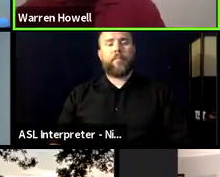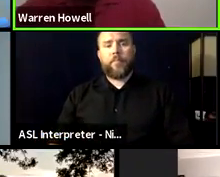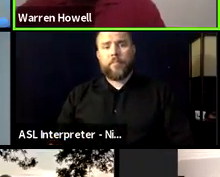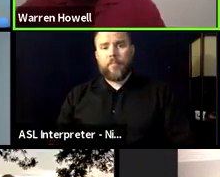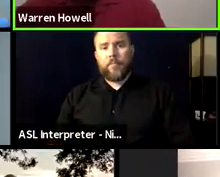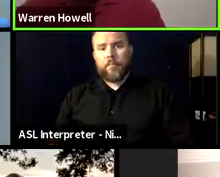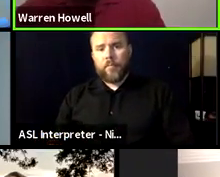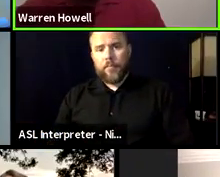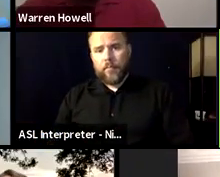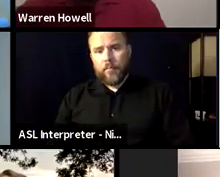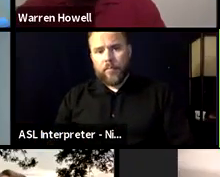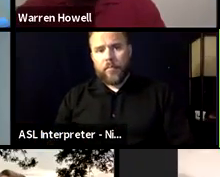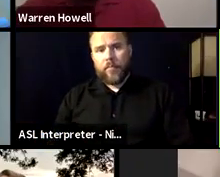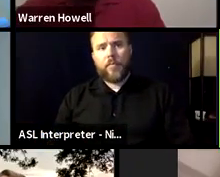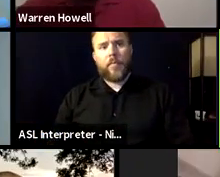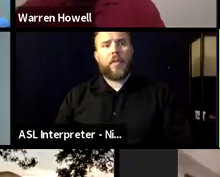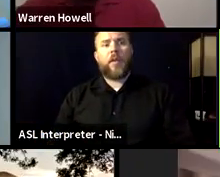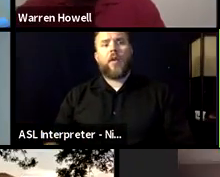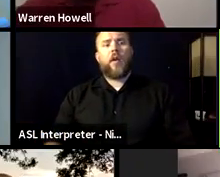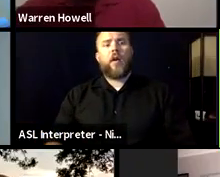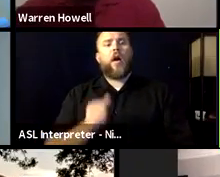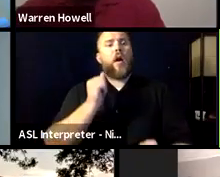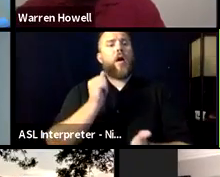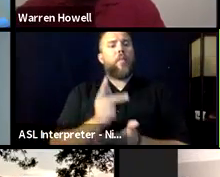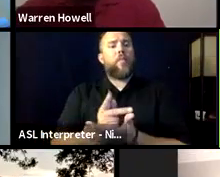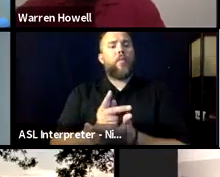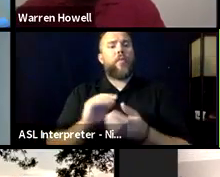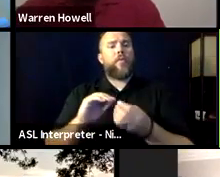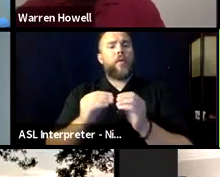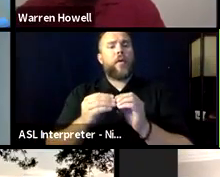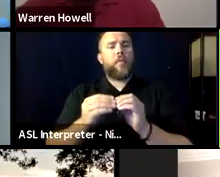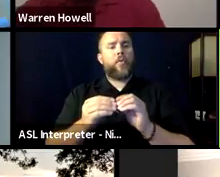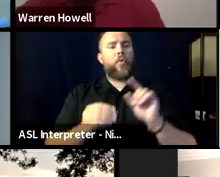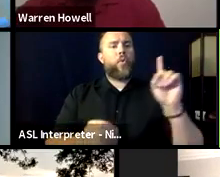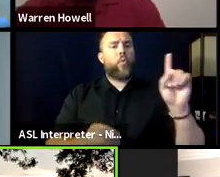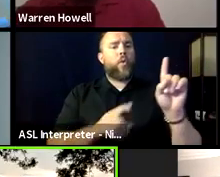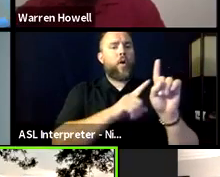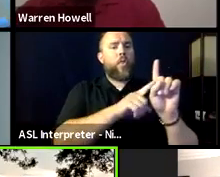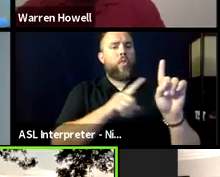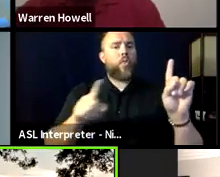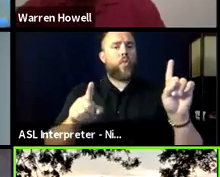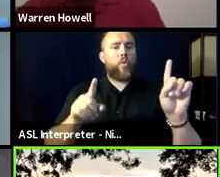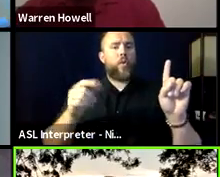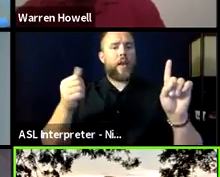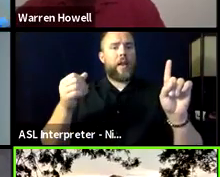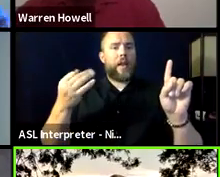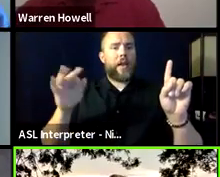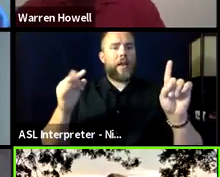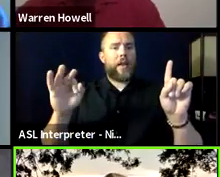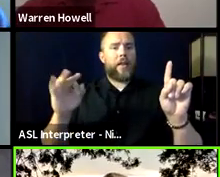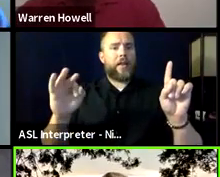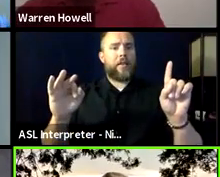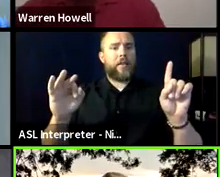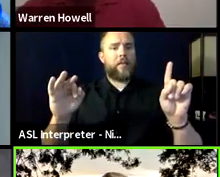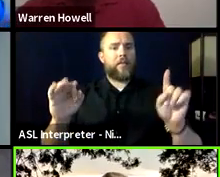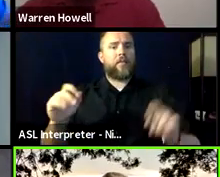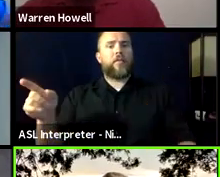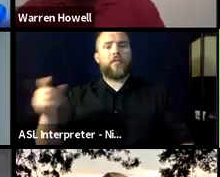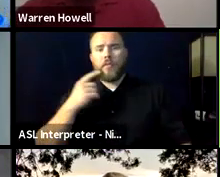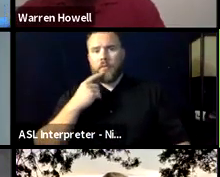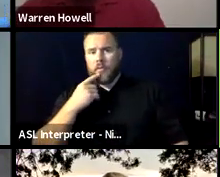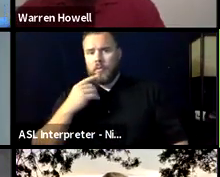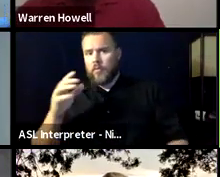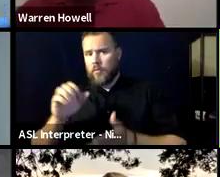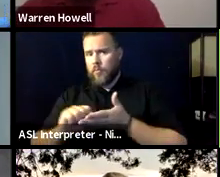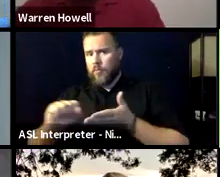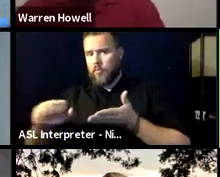approve items 1 through 19 and drop item number 20. Well, we're K20.